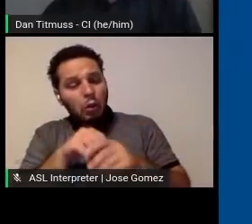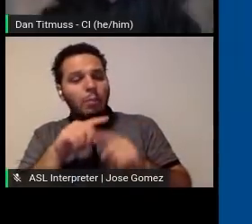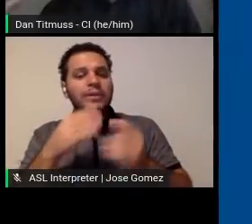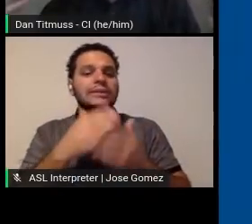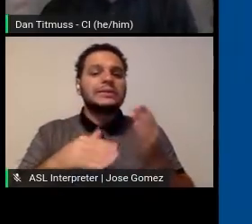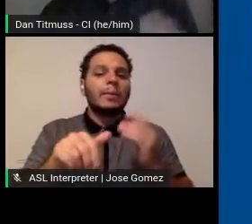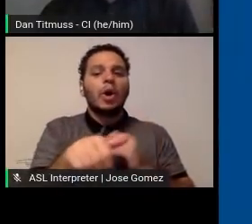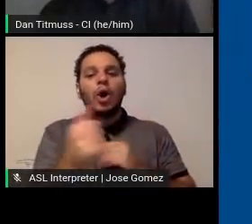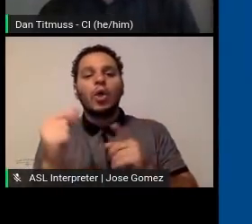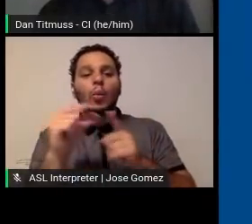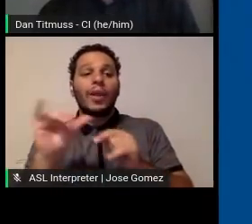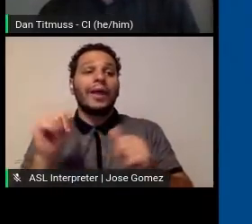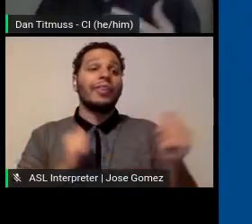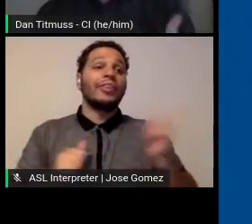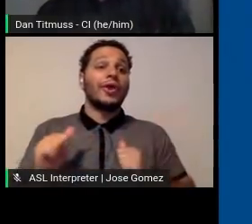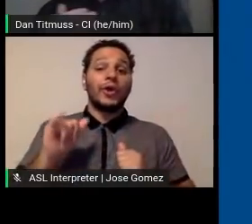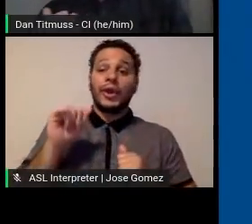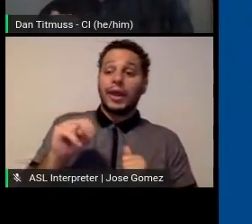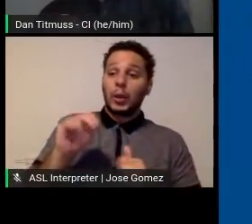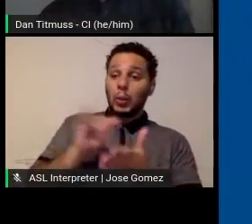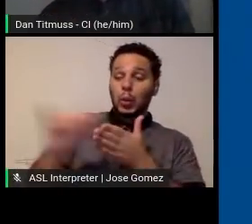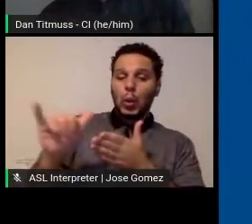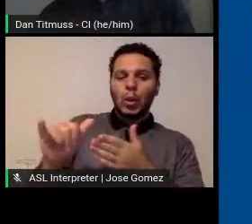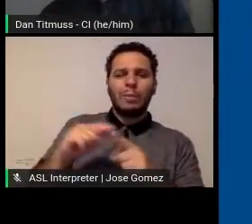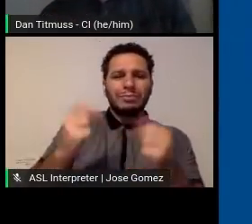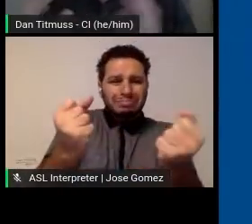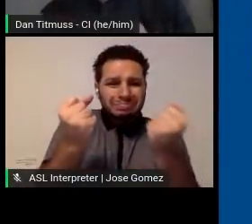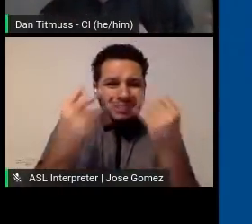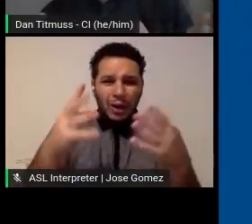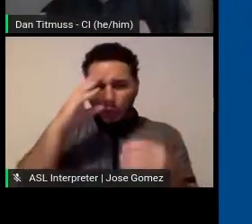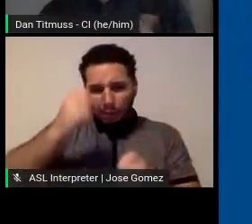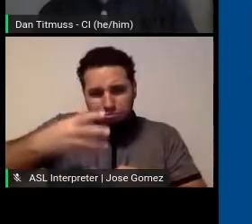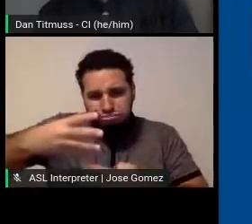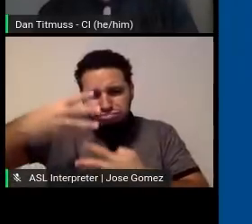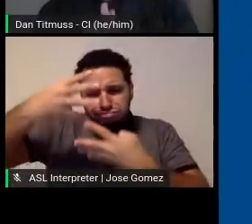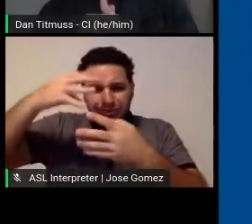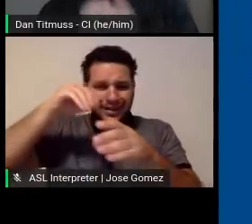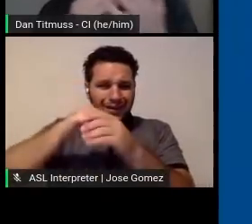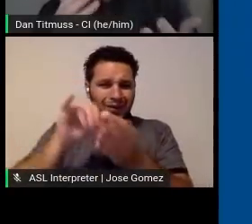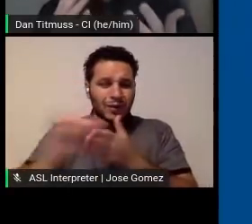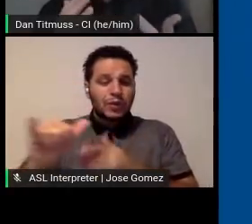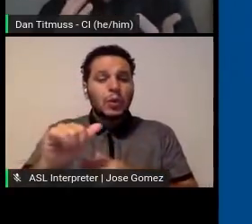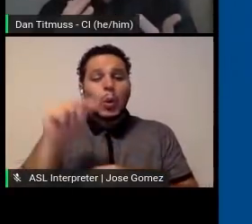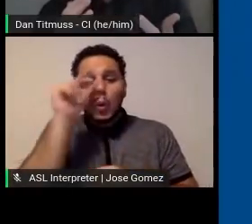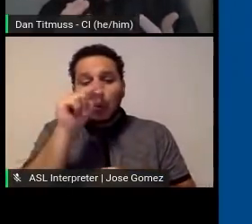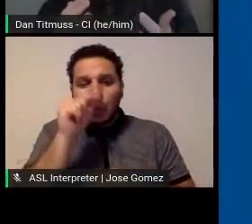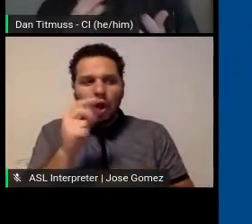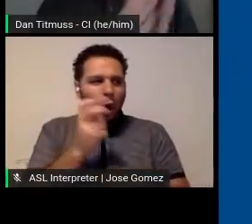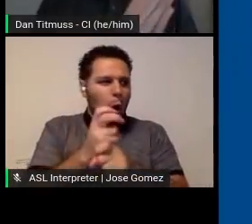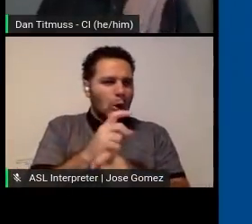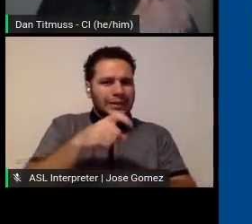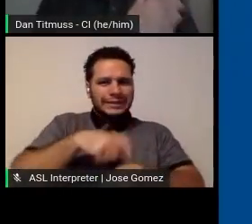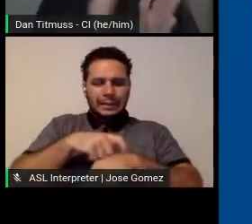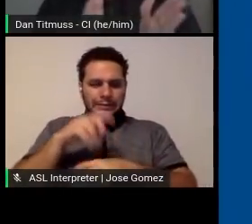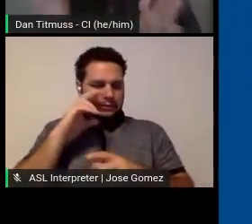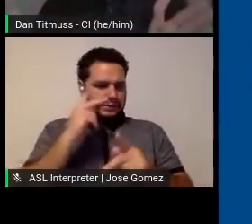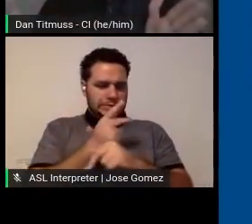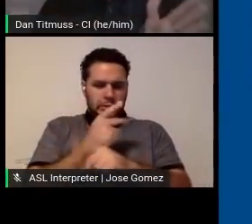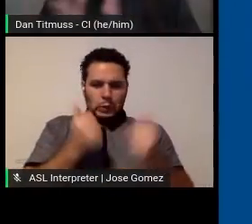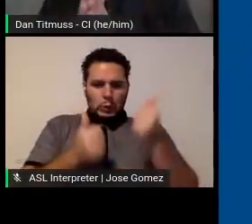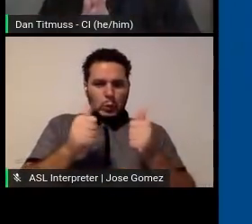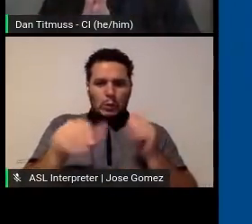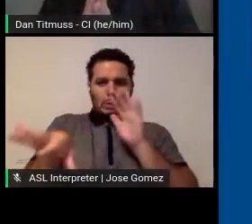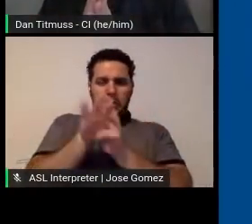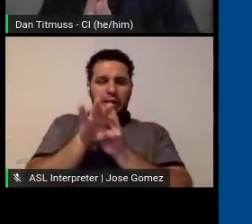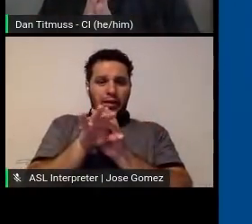like theater in New York, for example. There's a bunch of theaters that are all in New York. So Google has a harder time trying to pick which